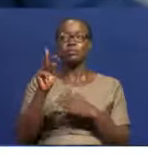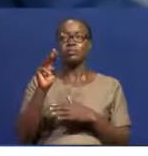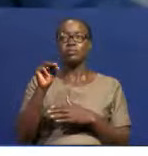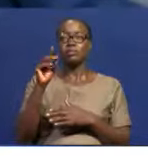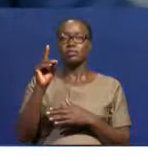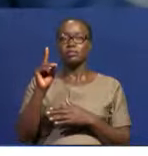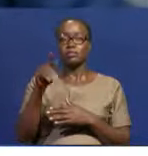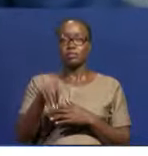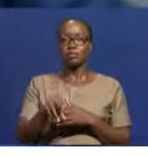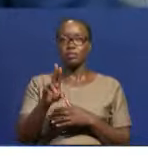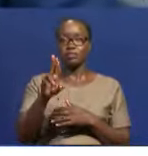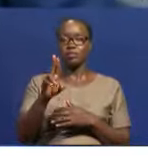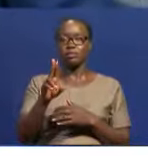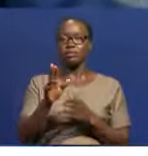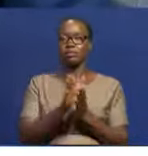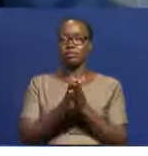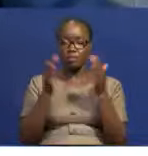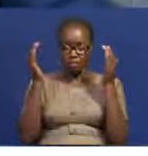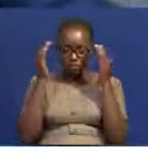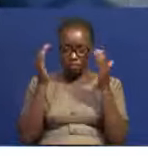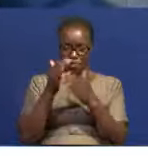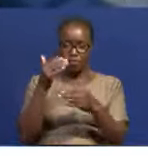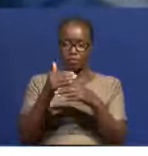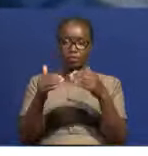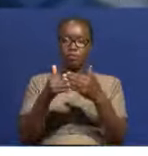KMPDU for its steadfast commitment and